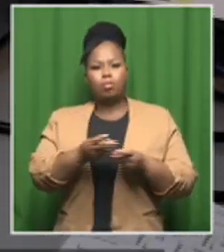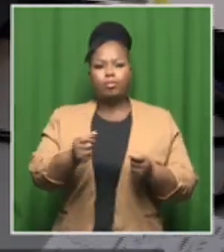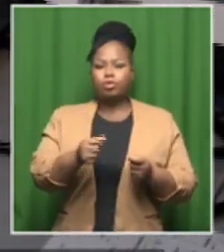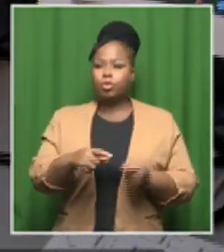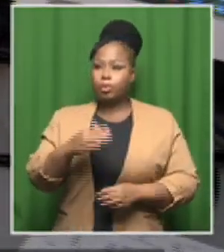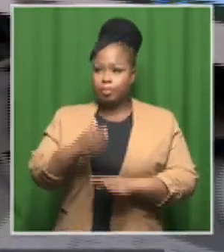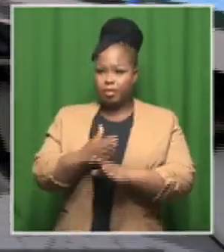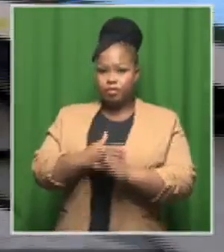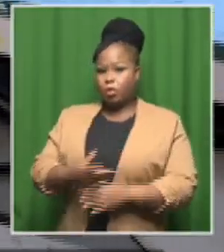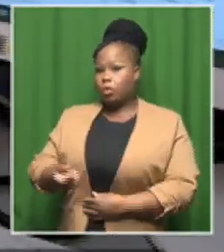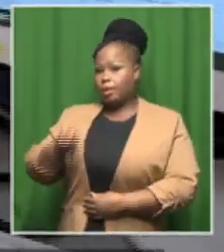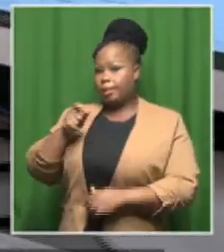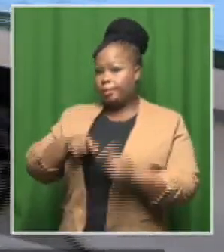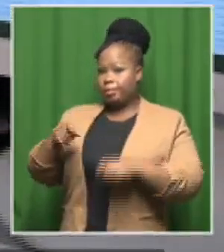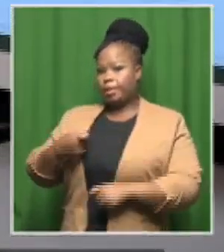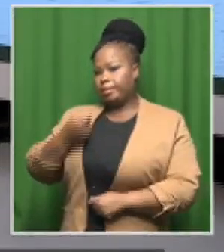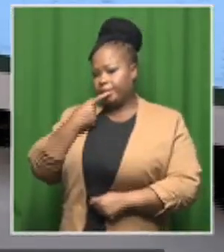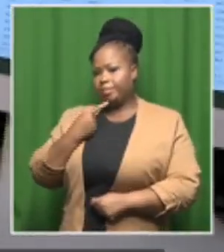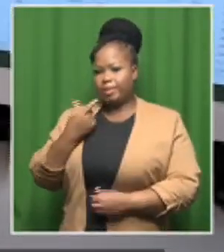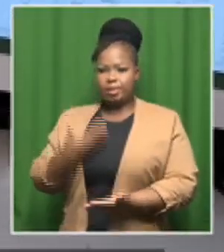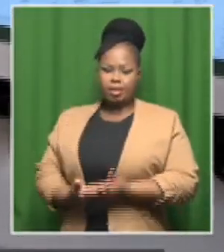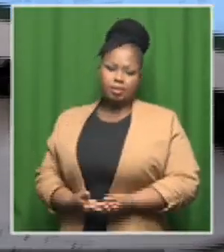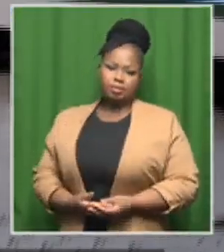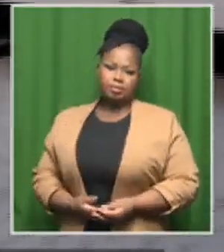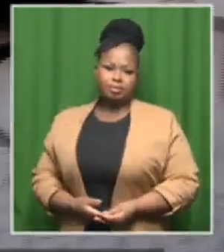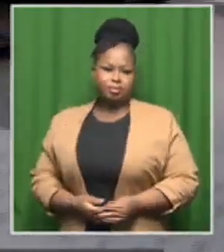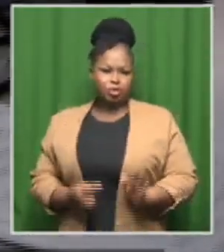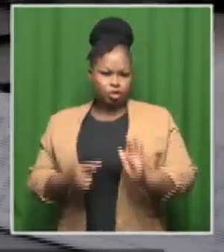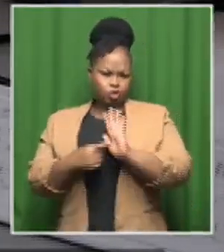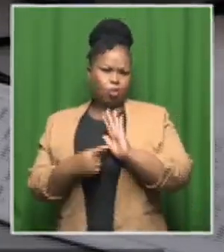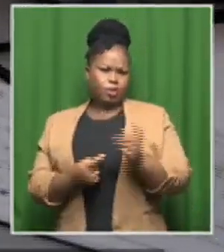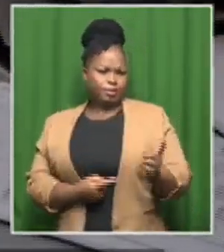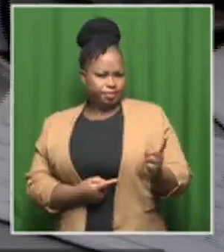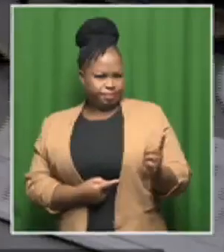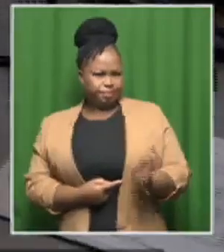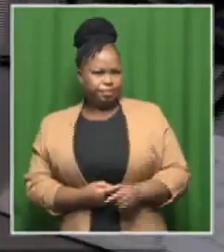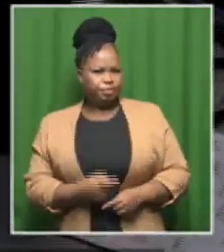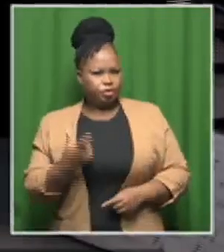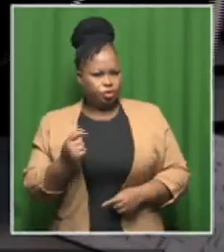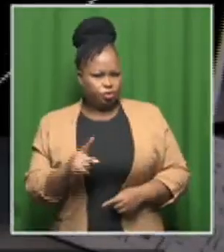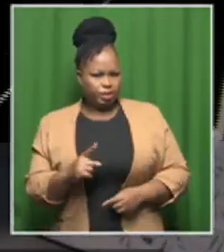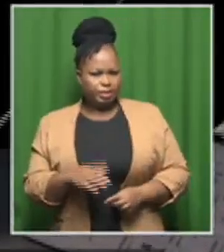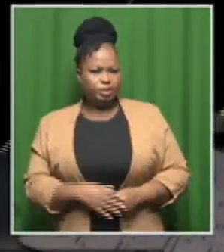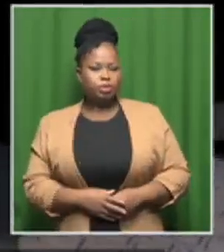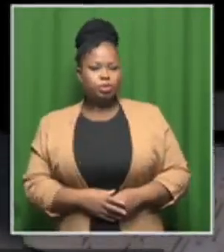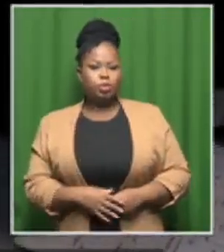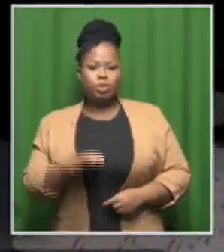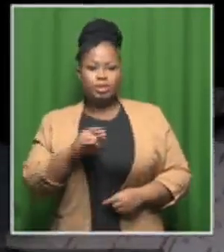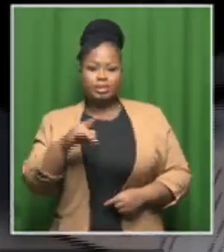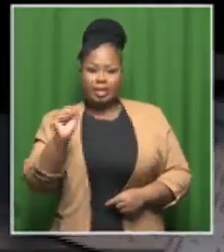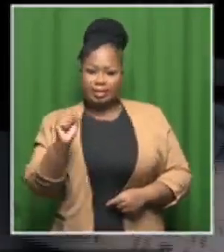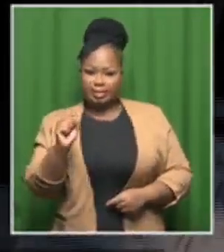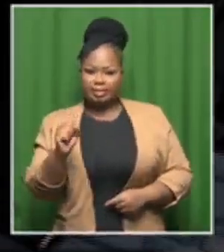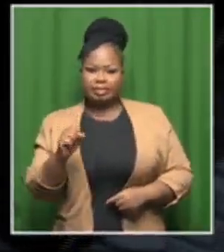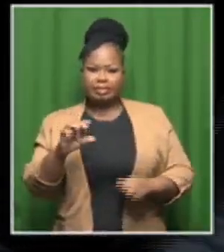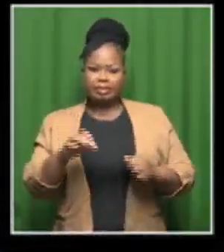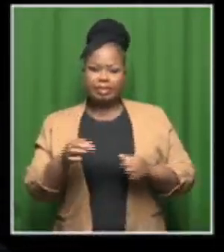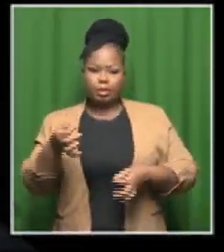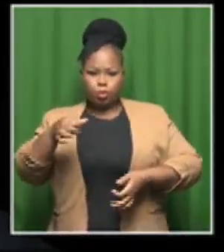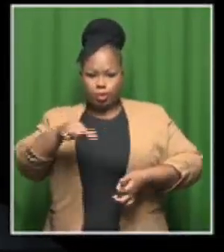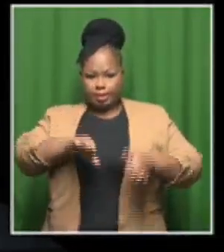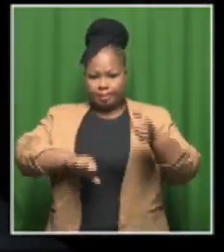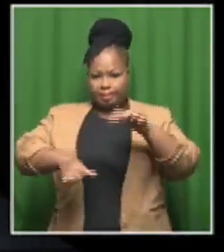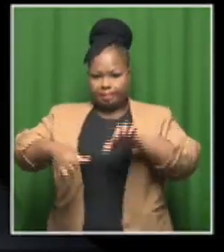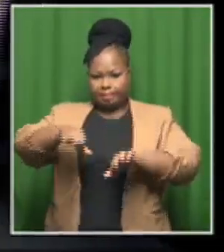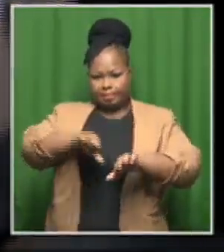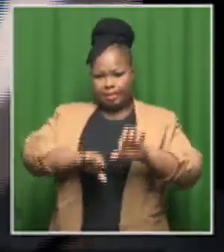the molecular pathway. Please show us. Awesome. So what we do is we treat our cells with the drugs, and then what we do is